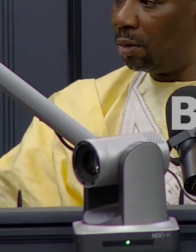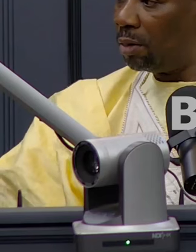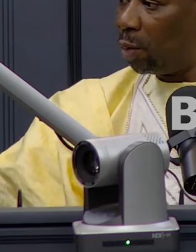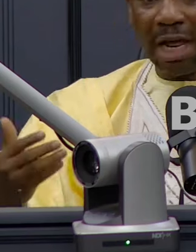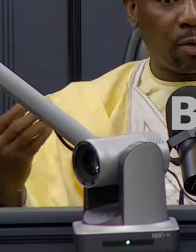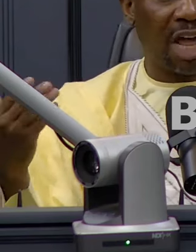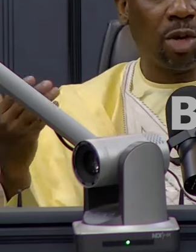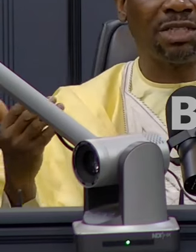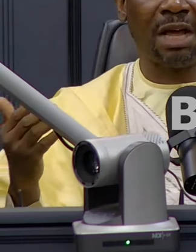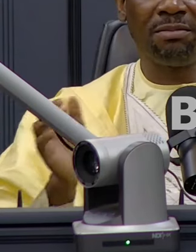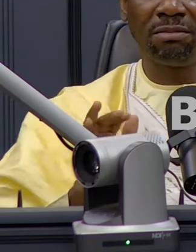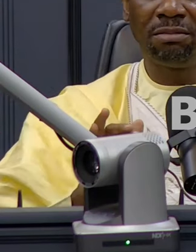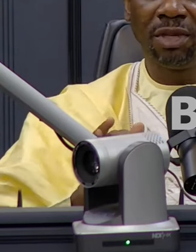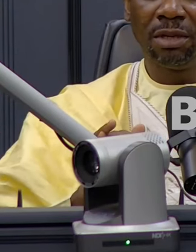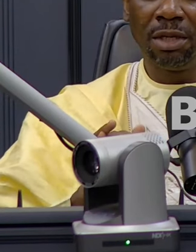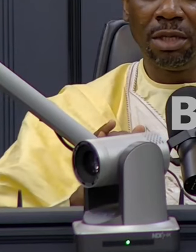No, una notice am.